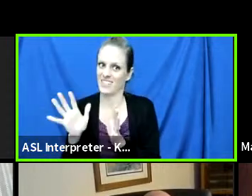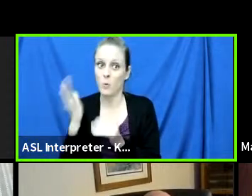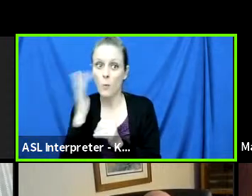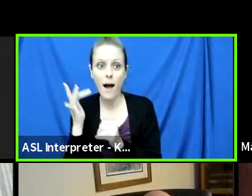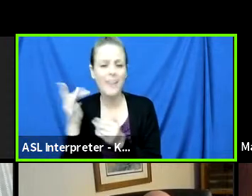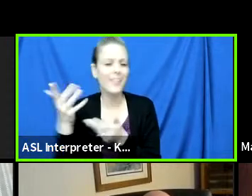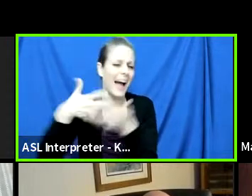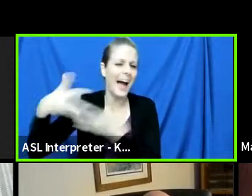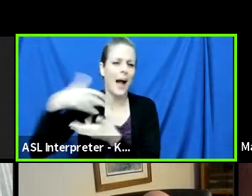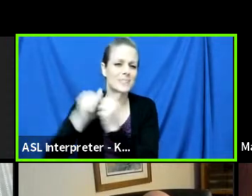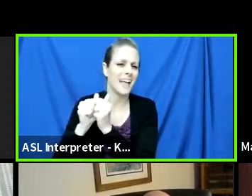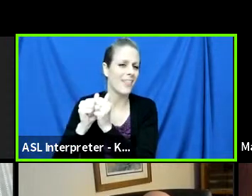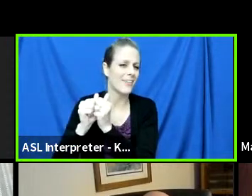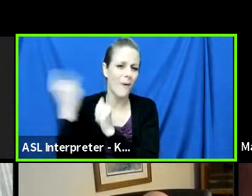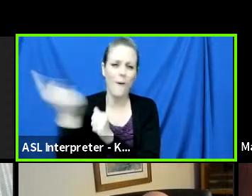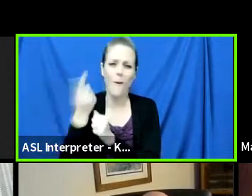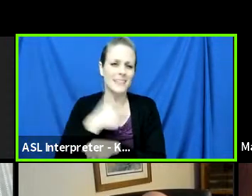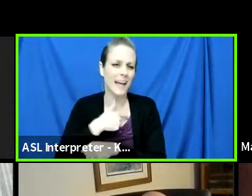always out.